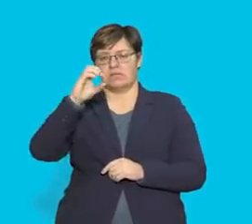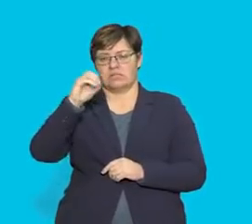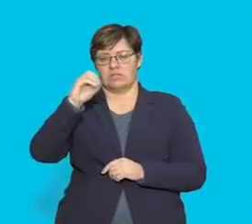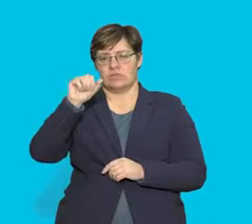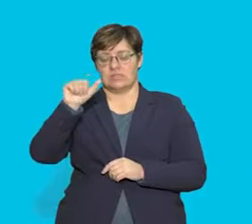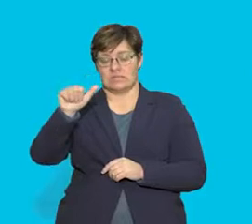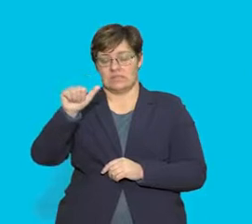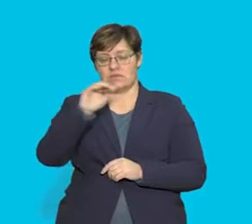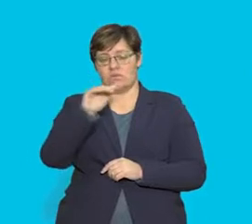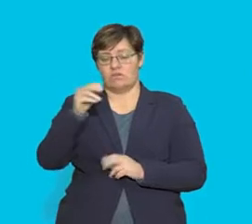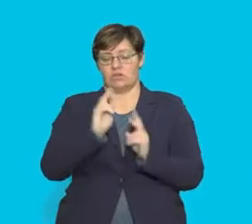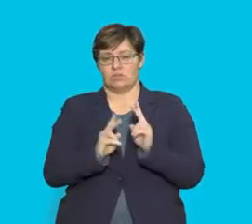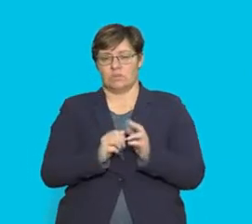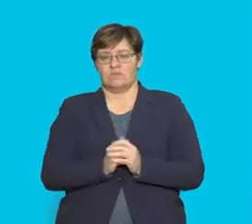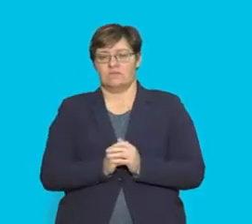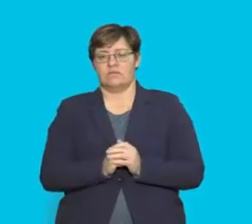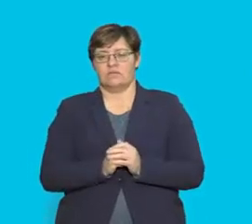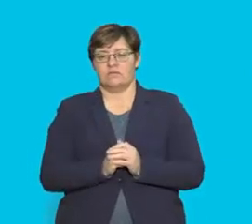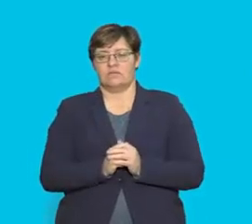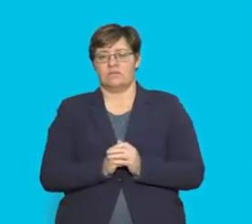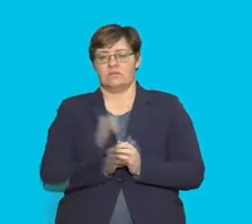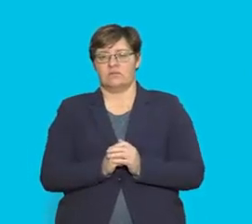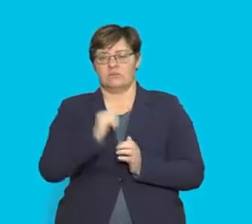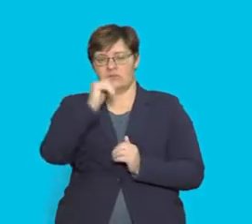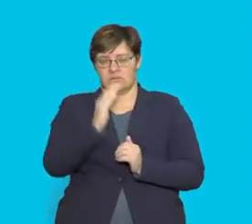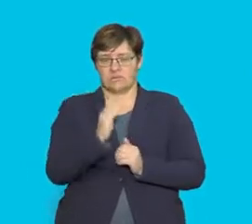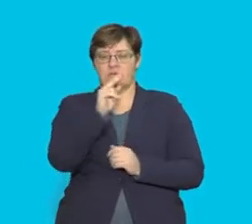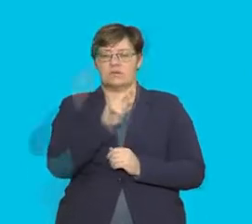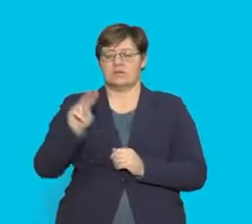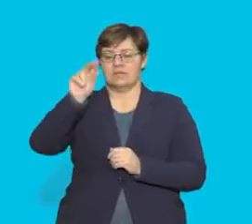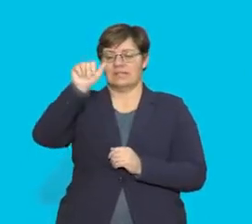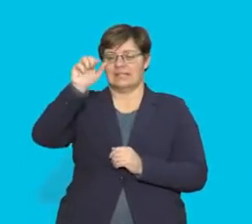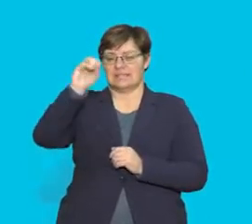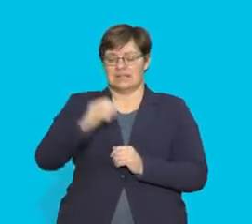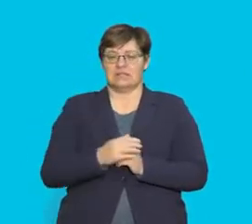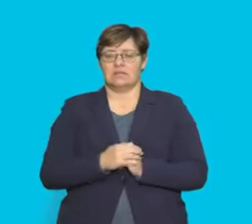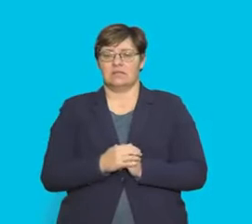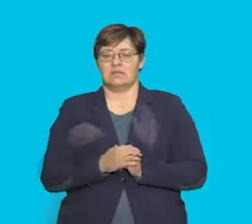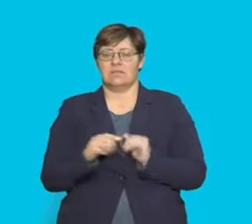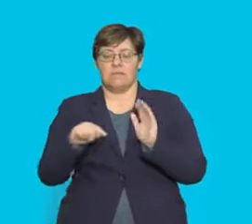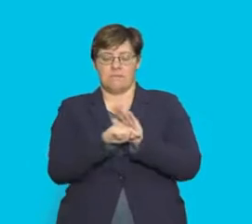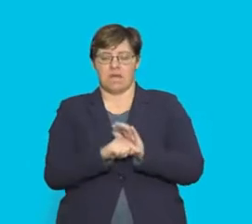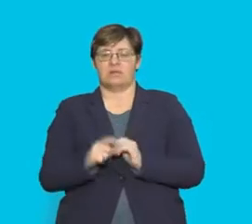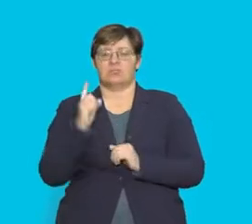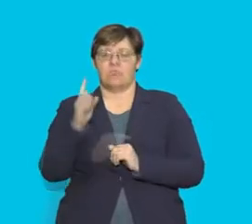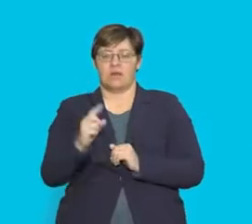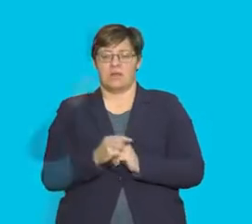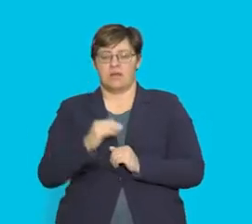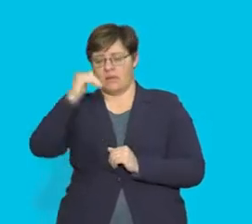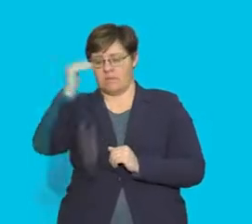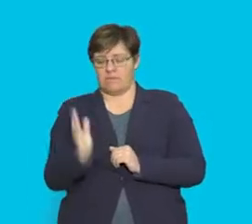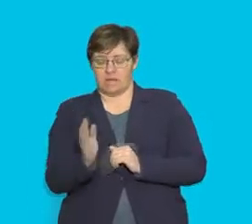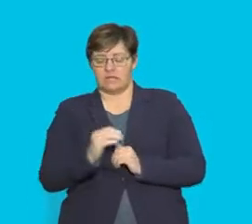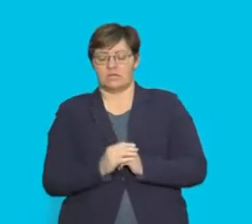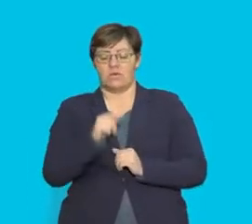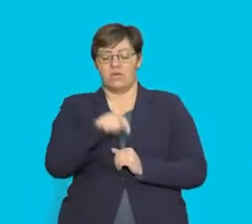0.06 over 12, all raised to the exponent of 60, minus 1, close the